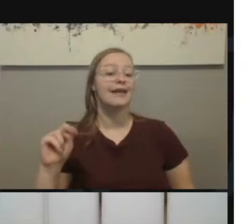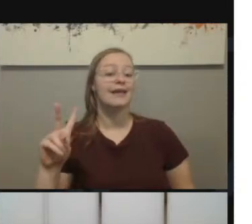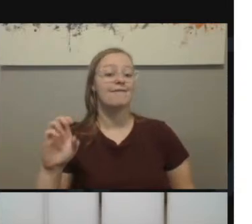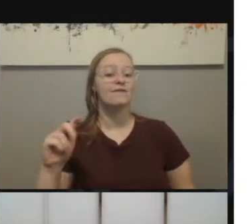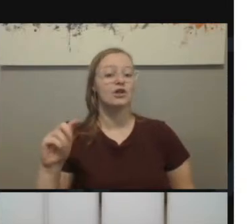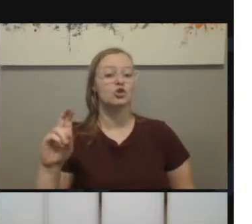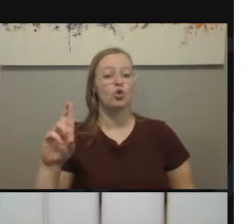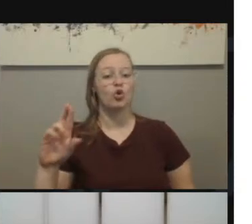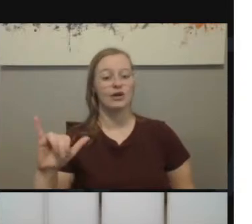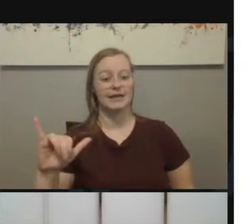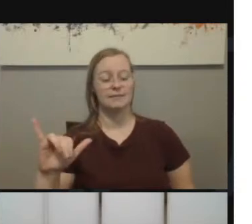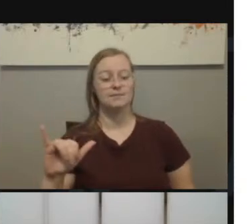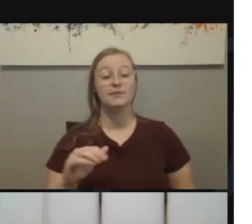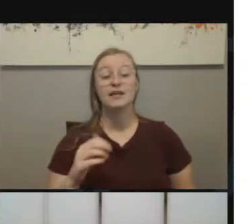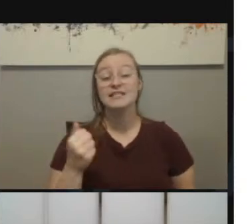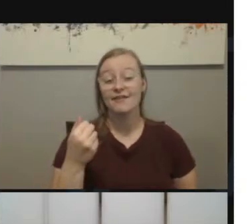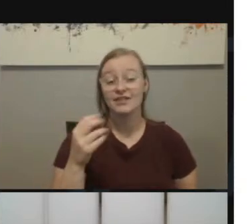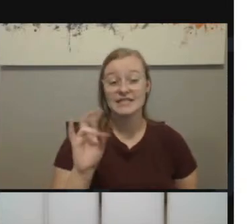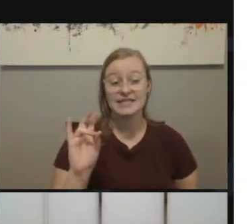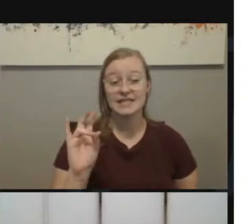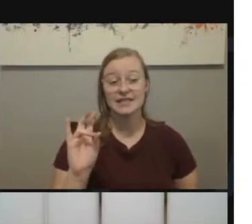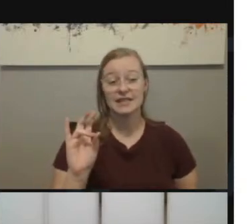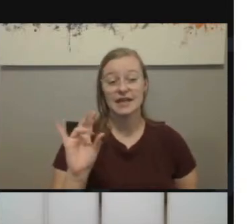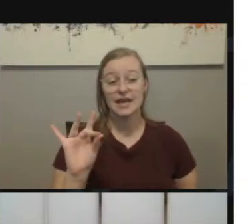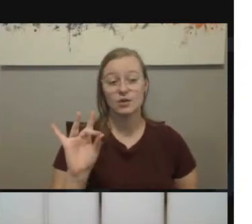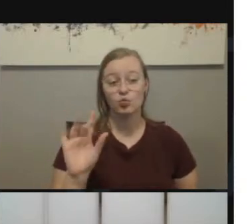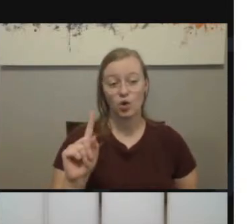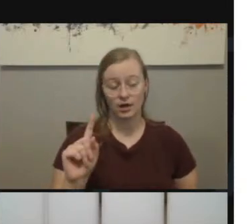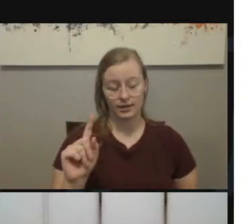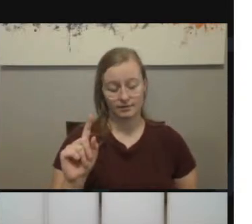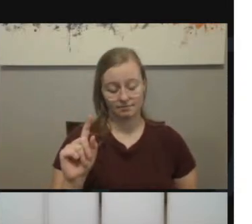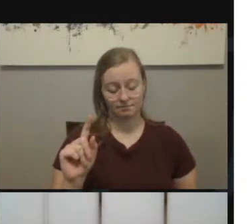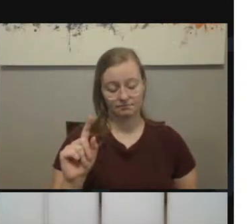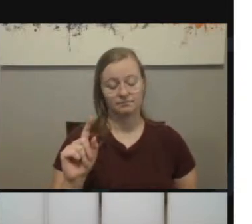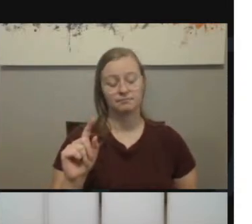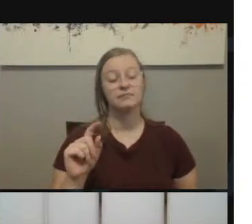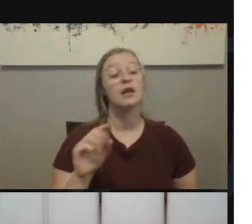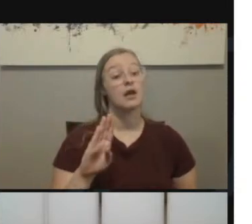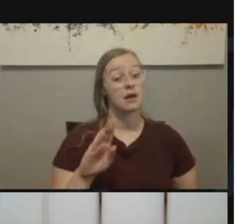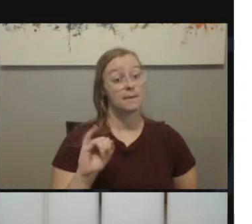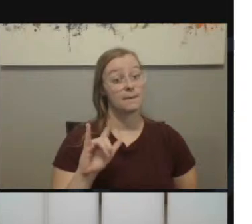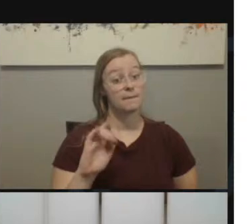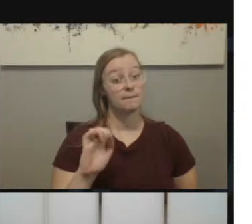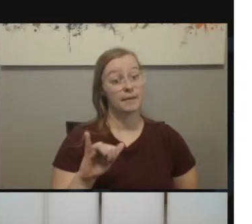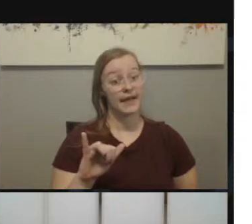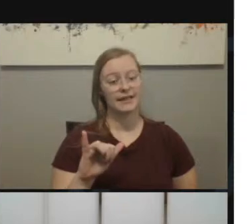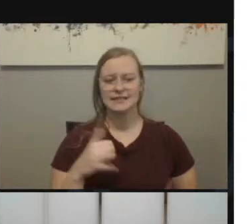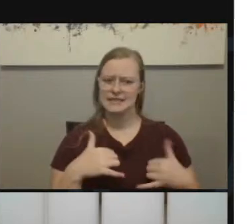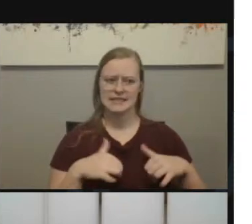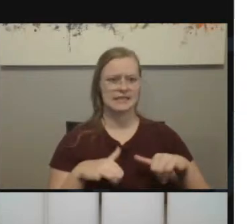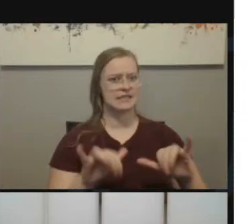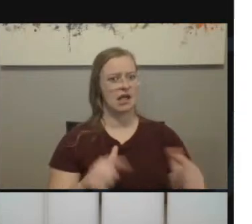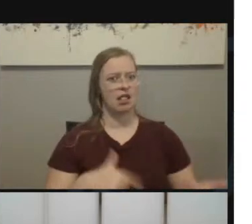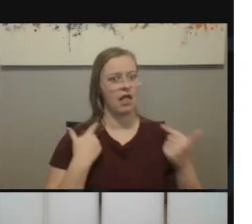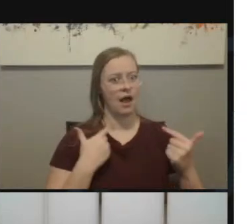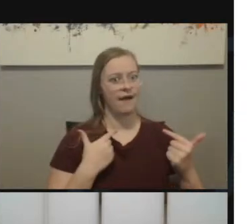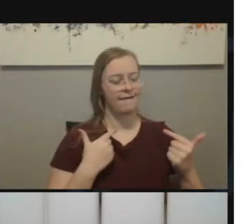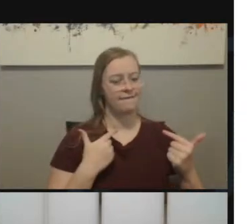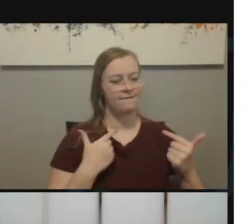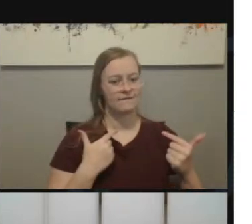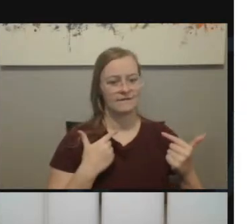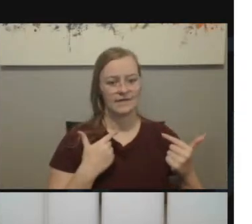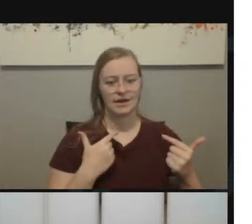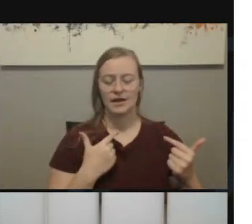in 1781, when Bailey is still alive at